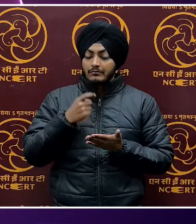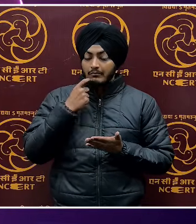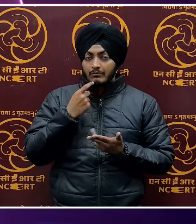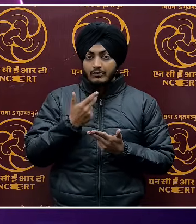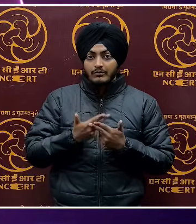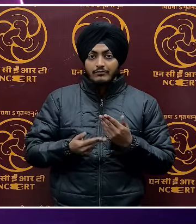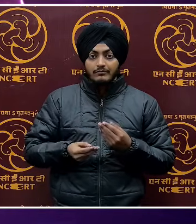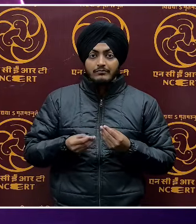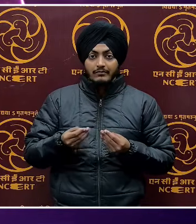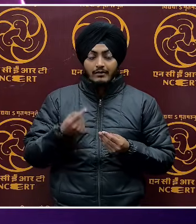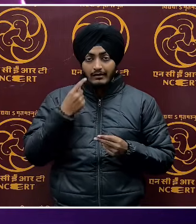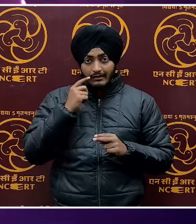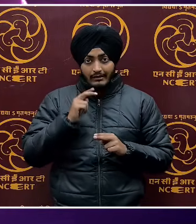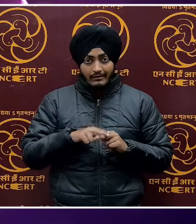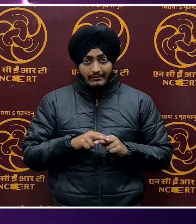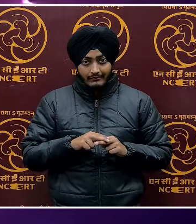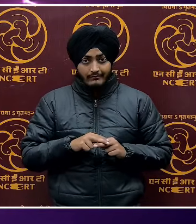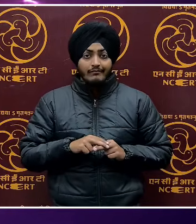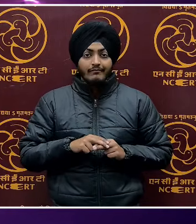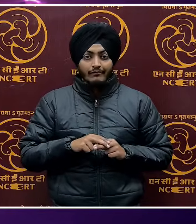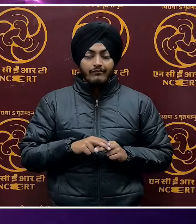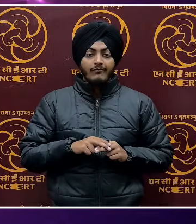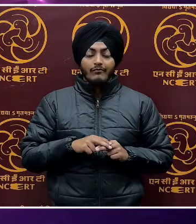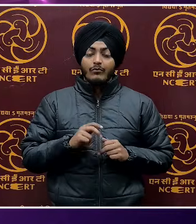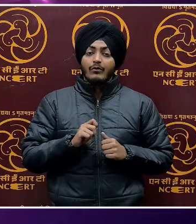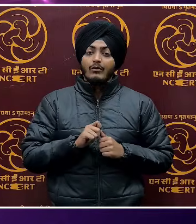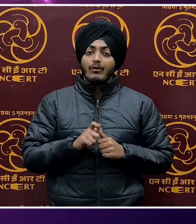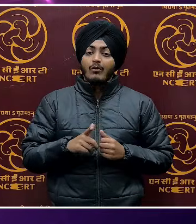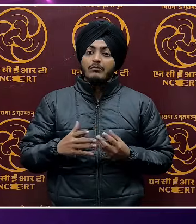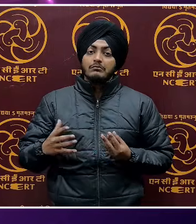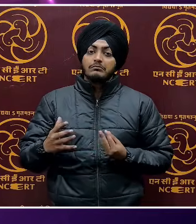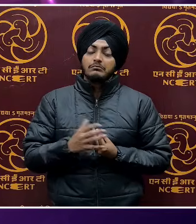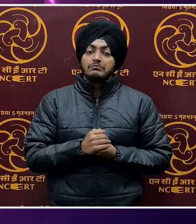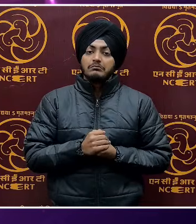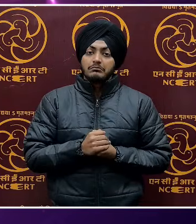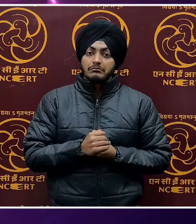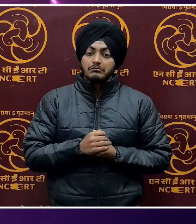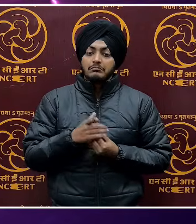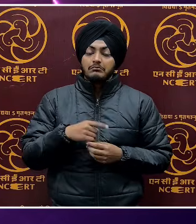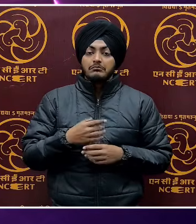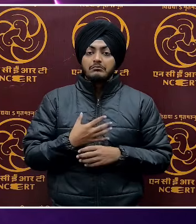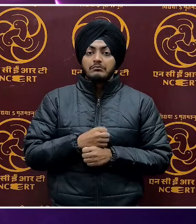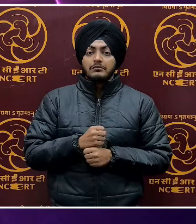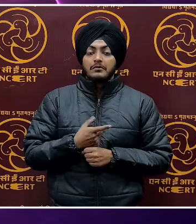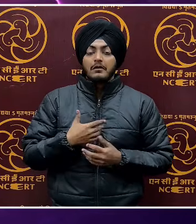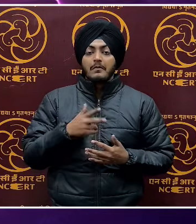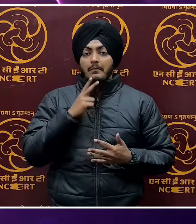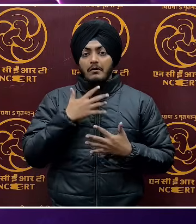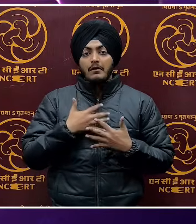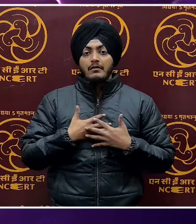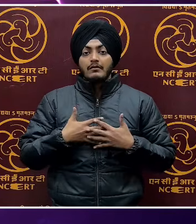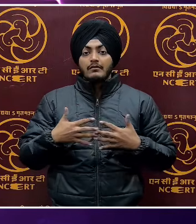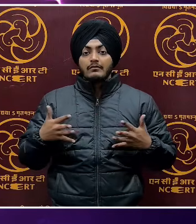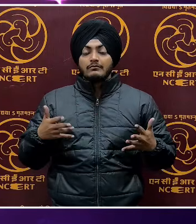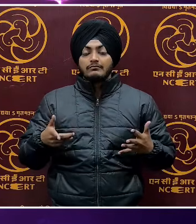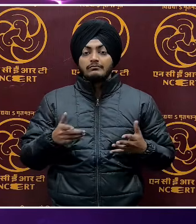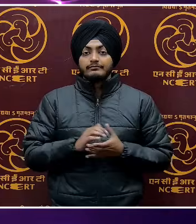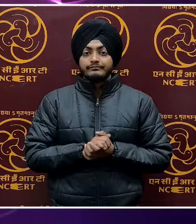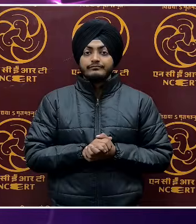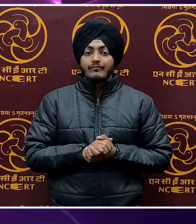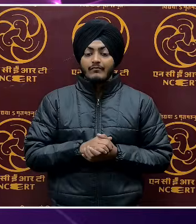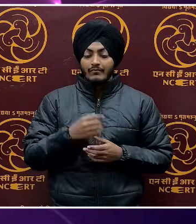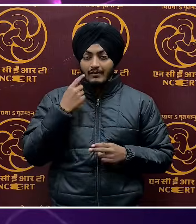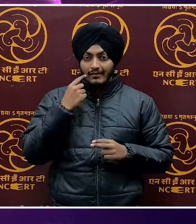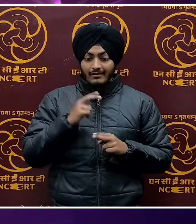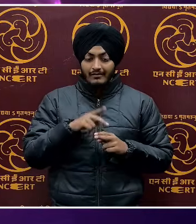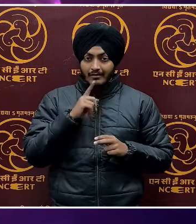can barely look at them, but when they all get combined together, they can make a huge ocean. And that's why they say that not even a single